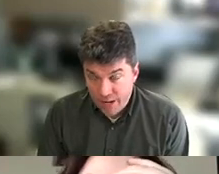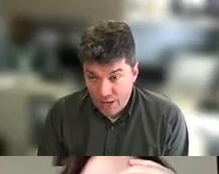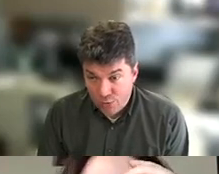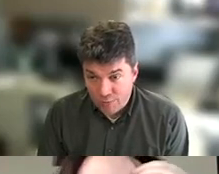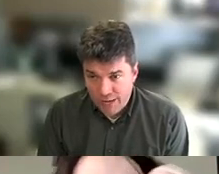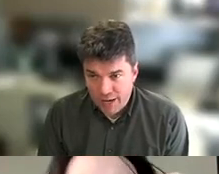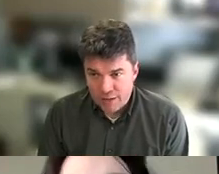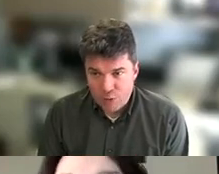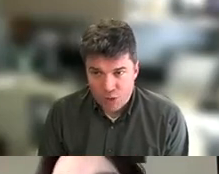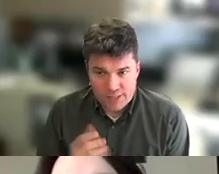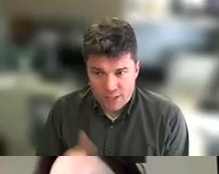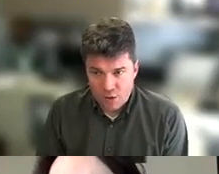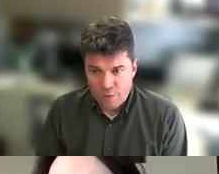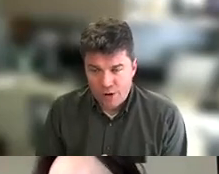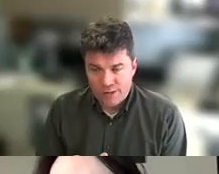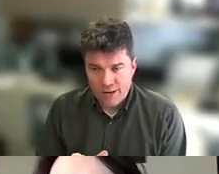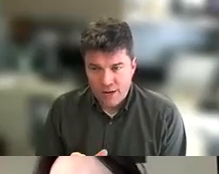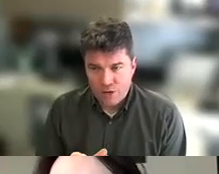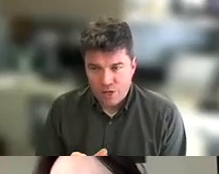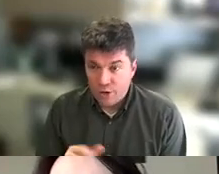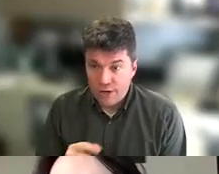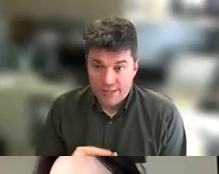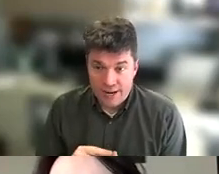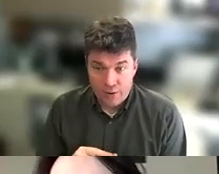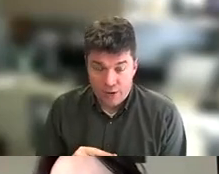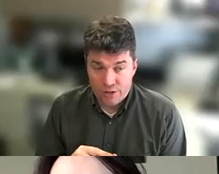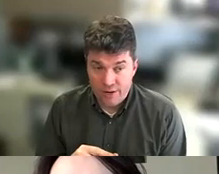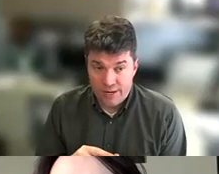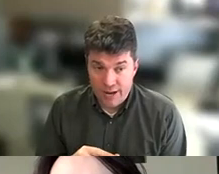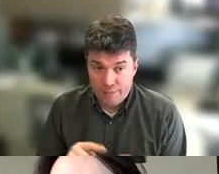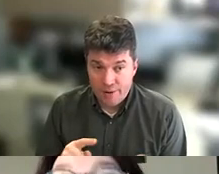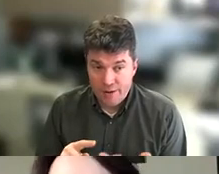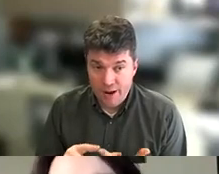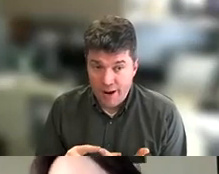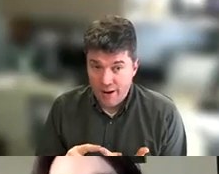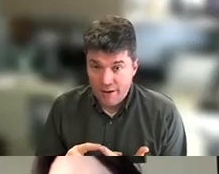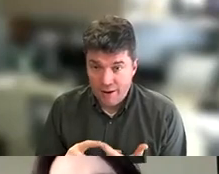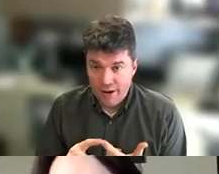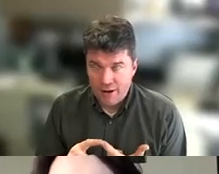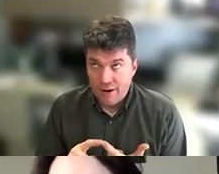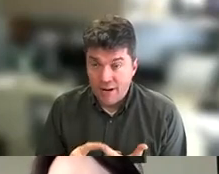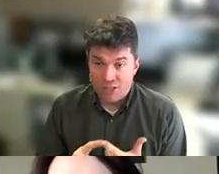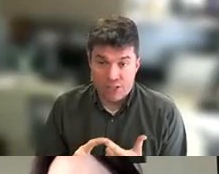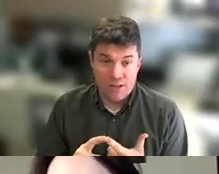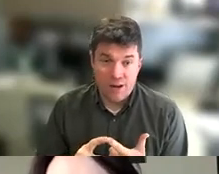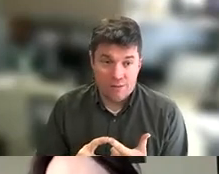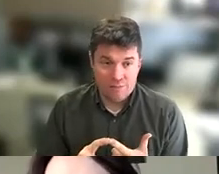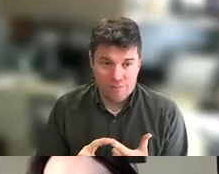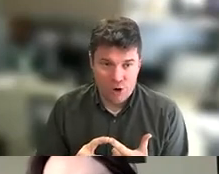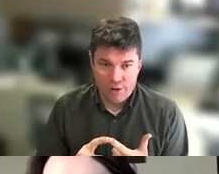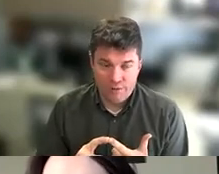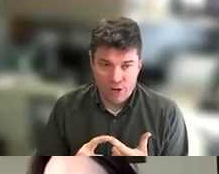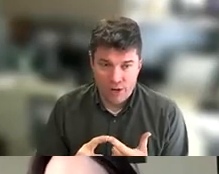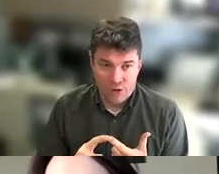Saying in a classroom setting, the person doesn't know American Sign Language or any sign language of any type, and English is